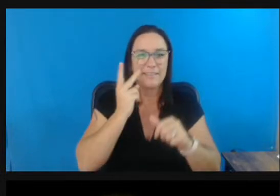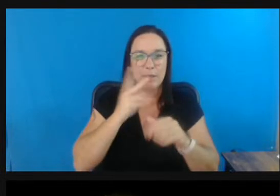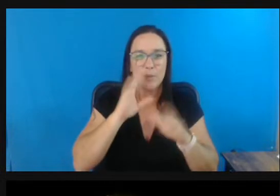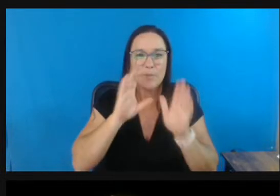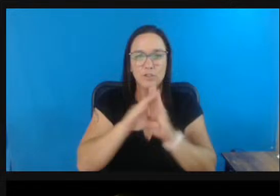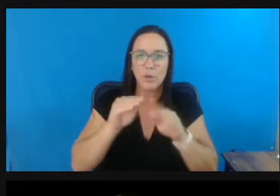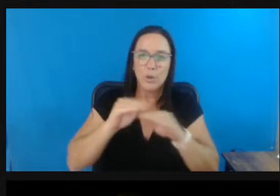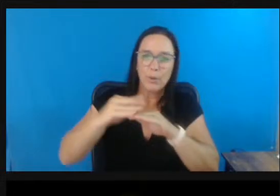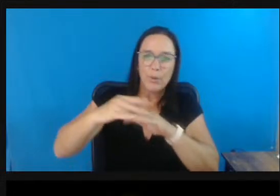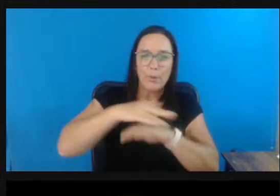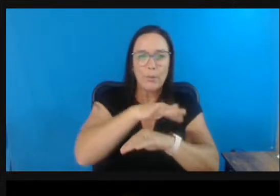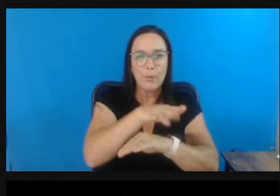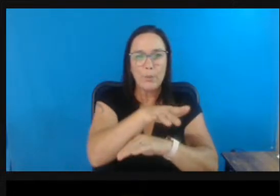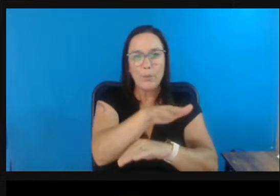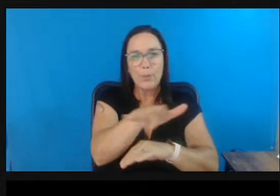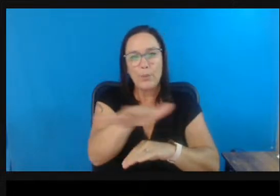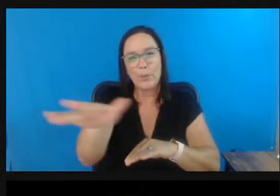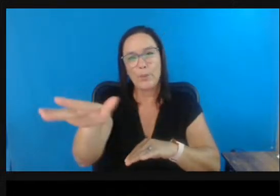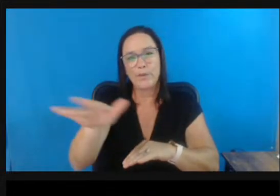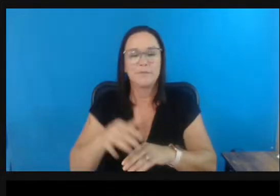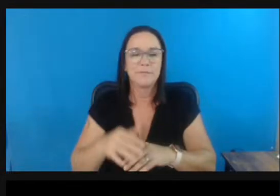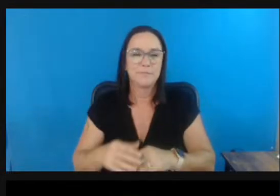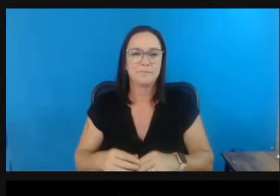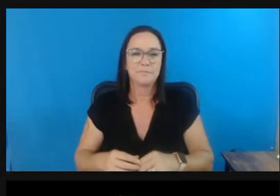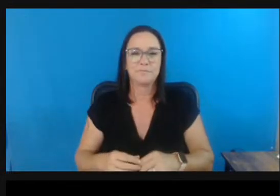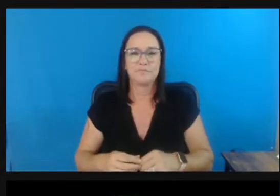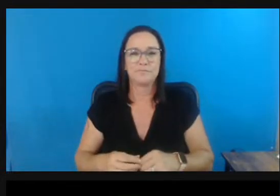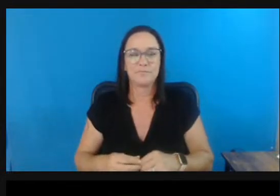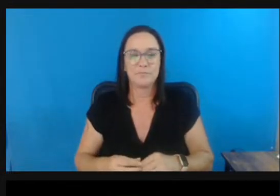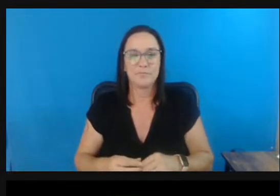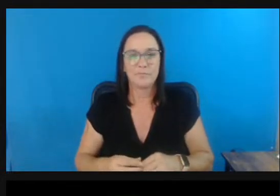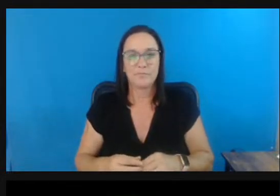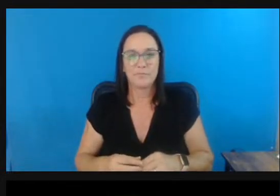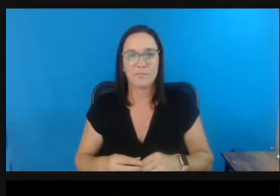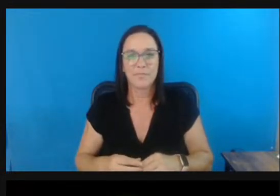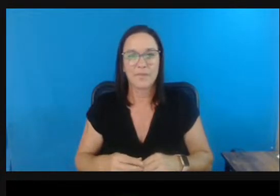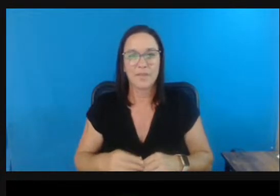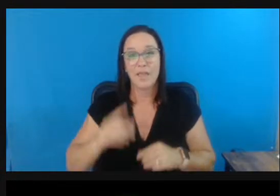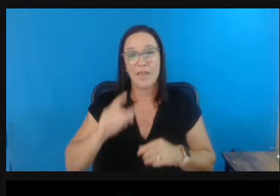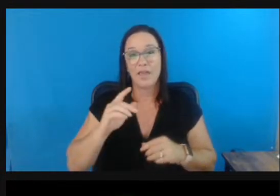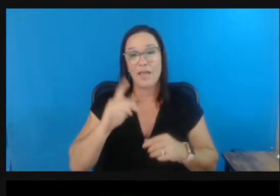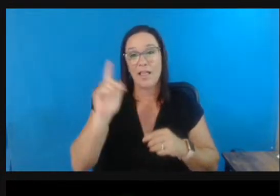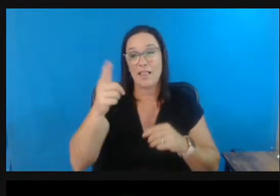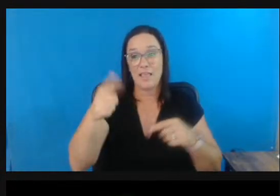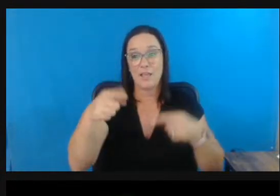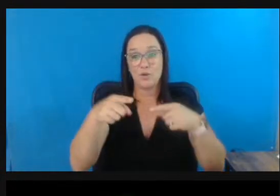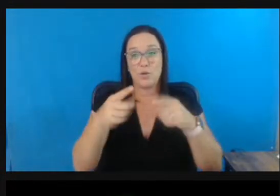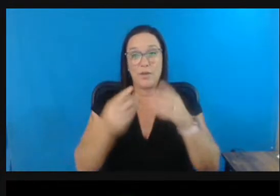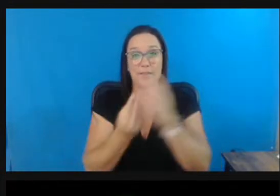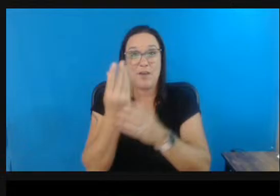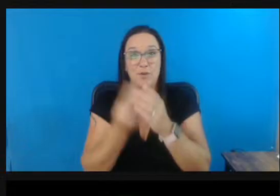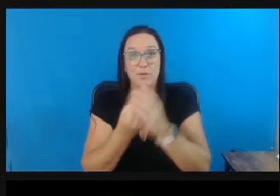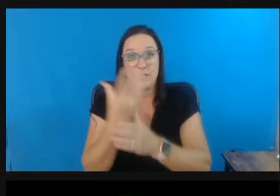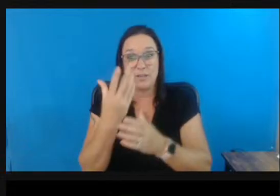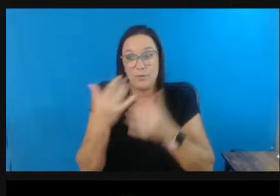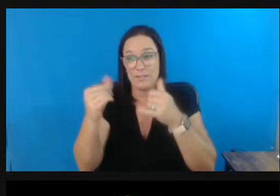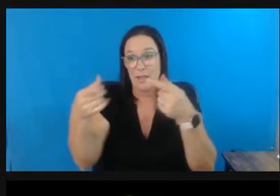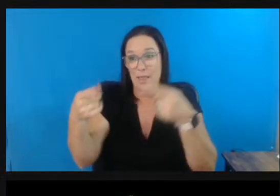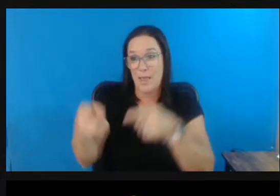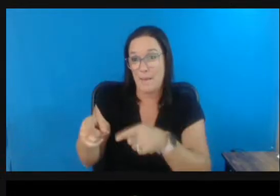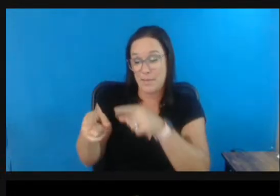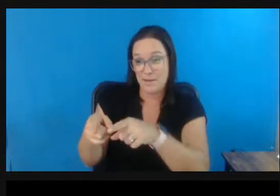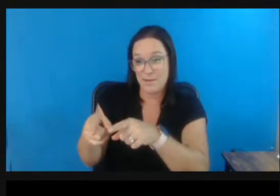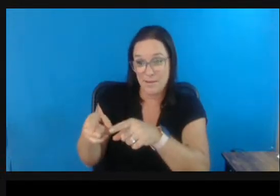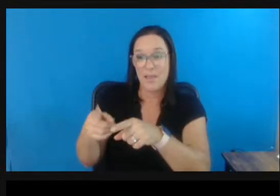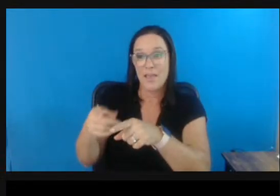you see in this opening photograph right here. In the later stages of the fountain, which is still occurring in the southwest part